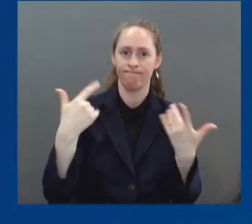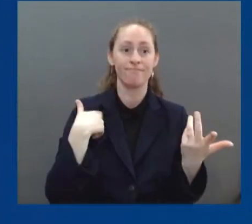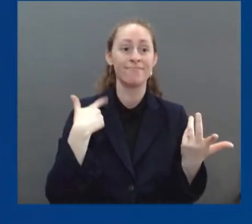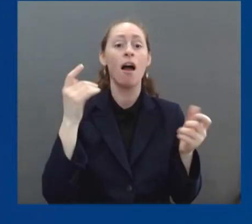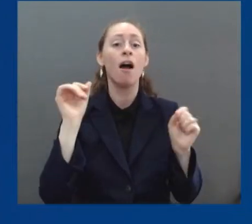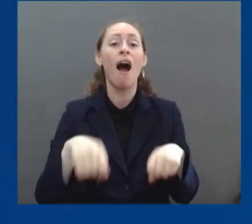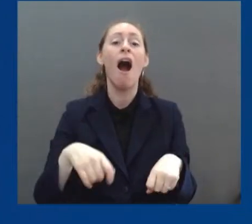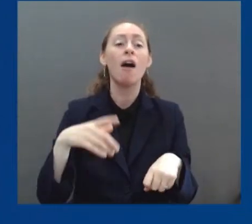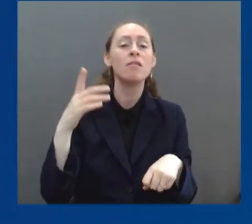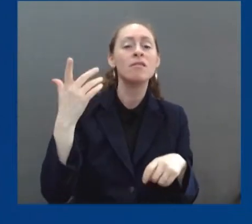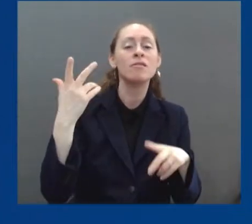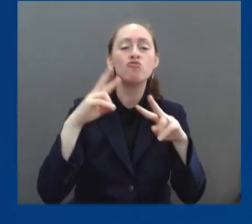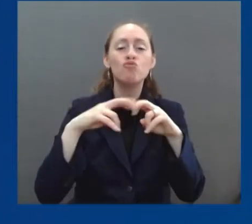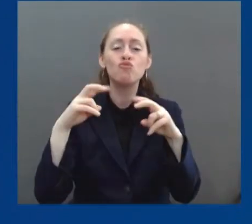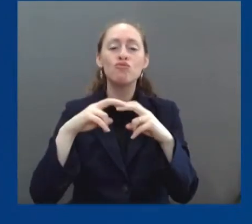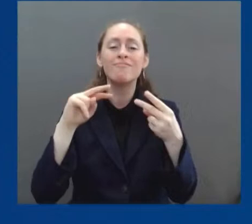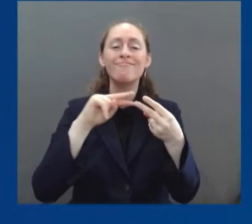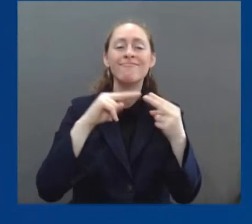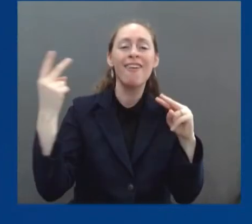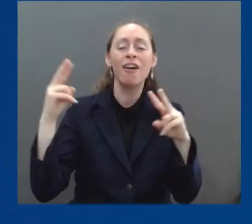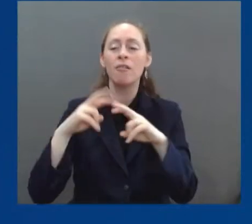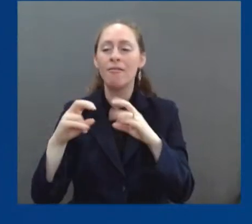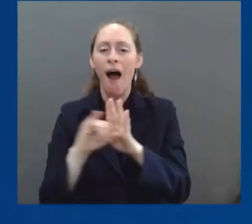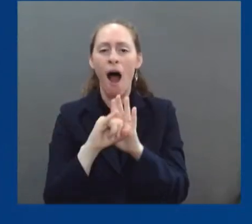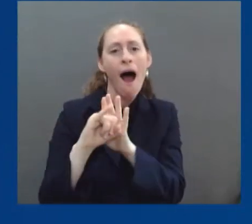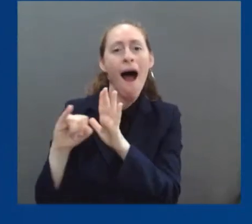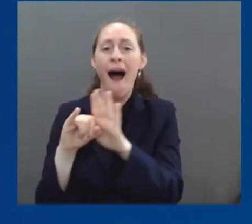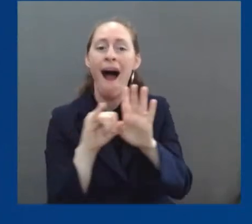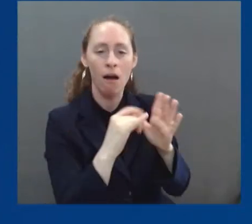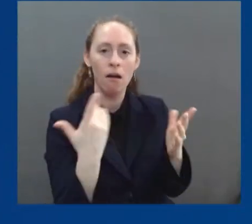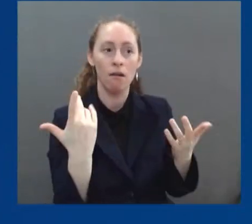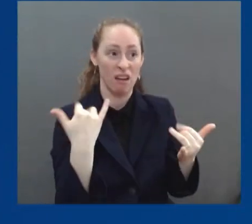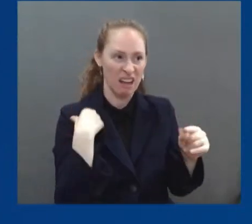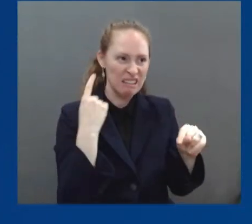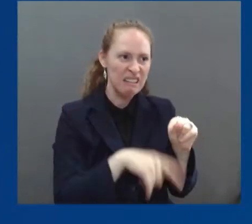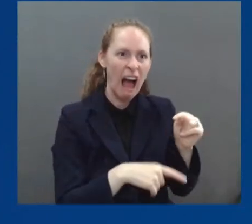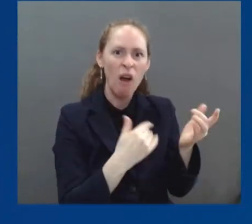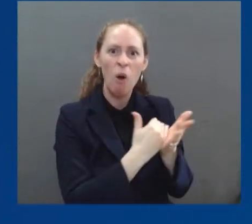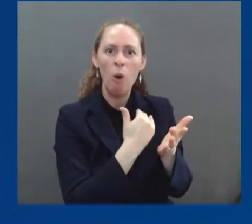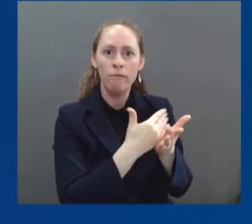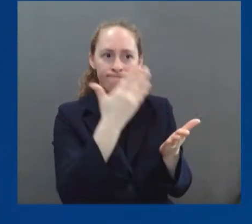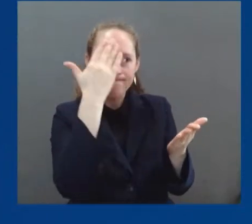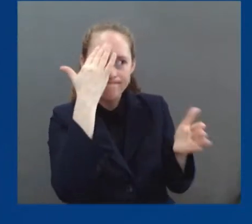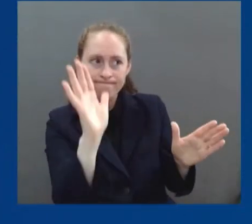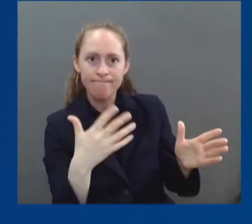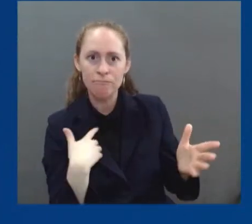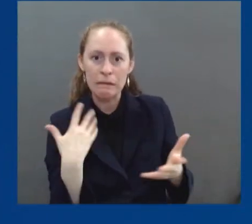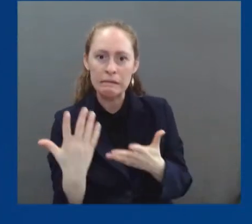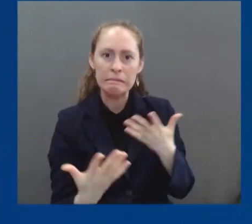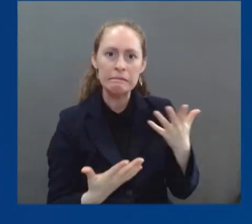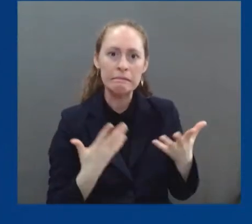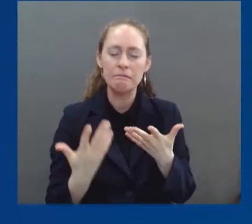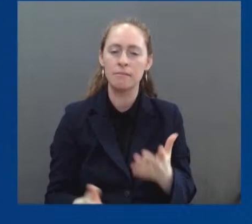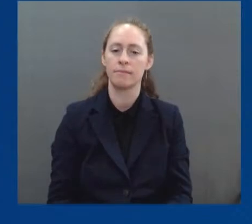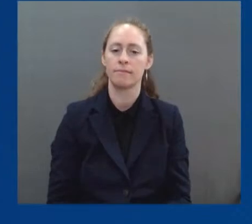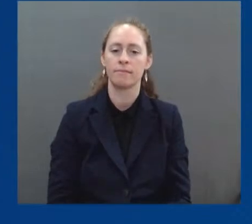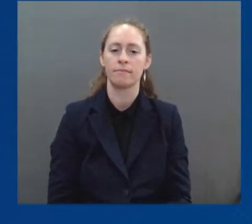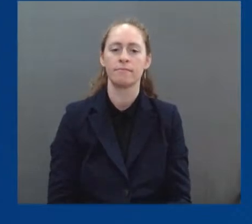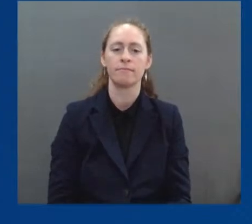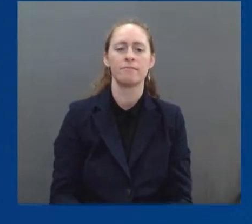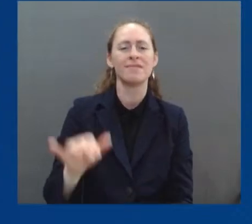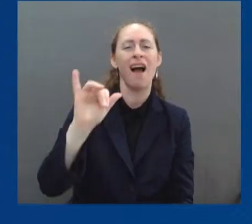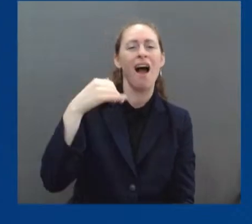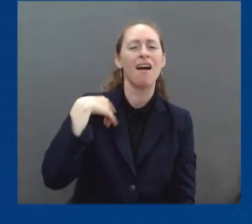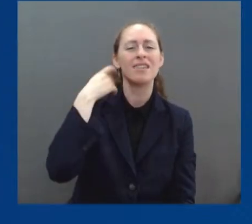emerging variants beyond our borders. And speaking of borders, as I've said, the virus knows no borders, and it's our national interest to vaccinate the